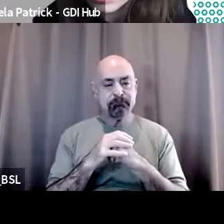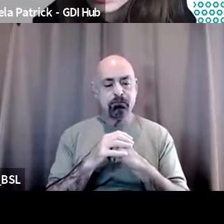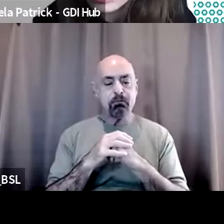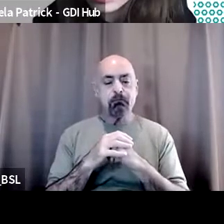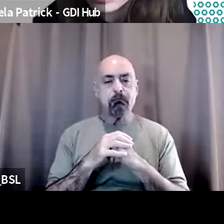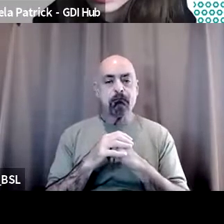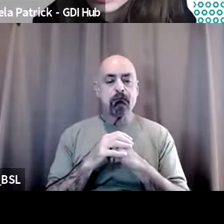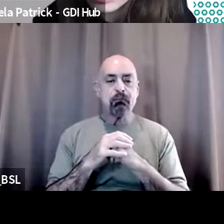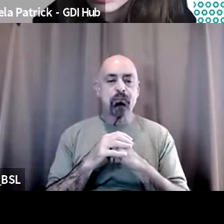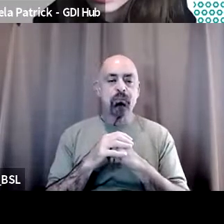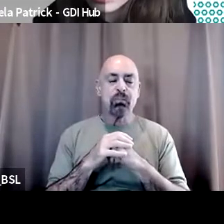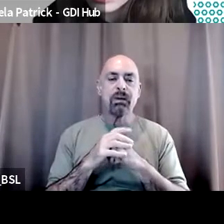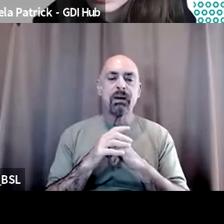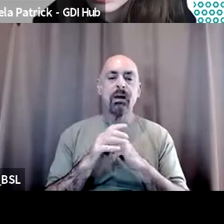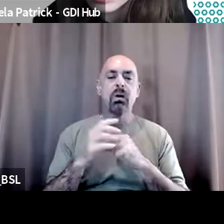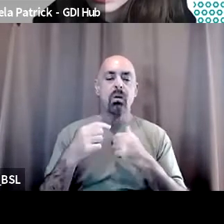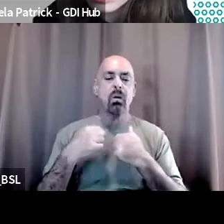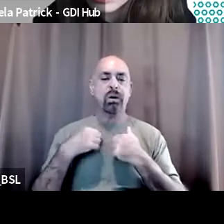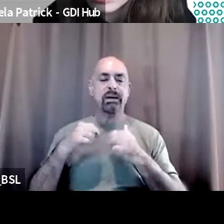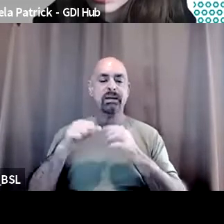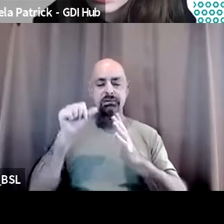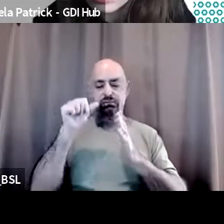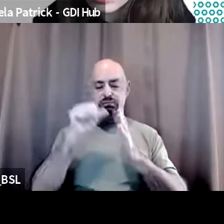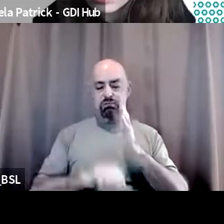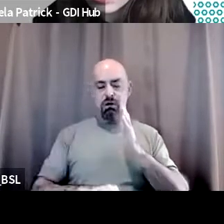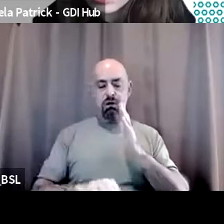We started,